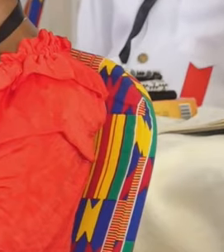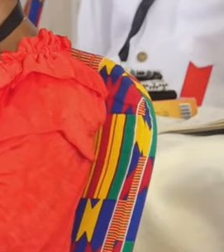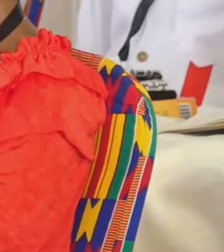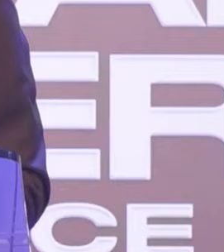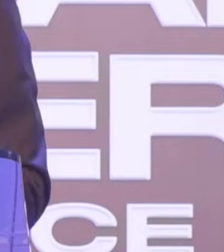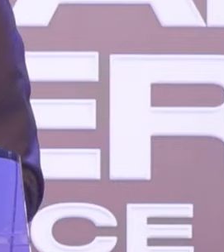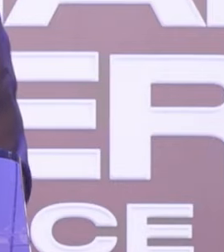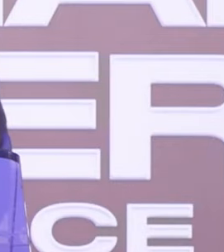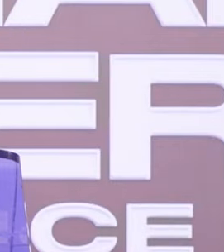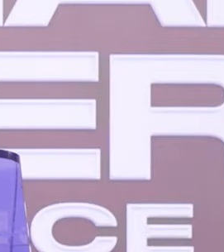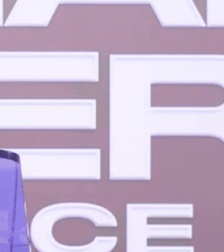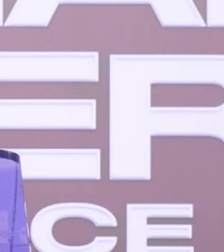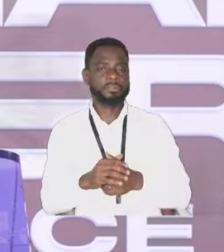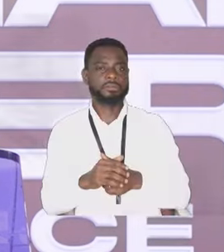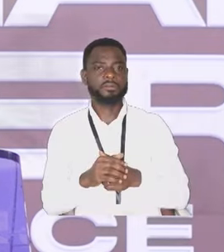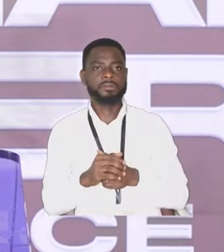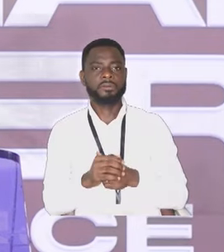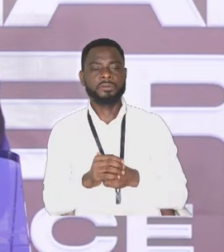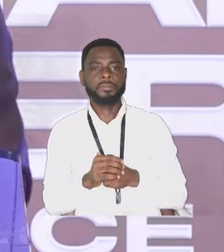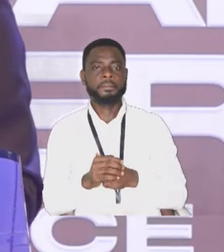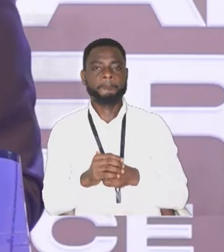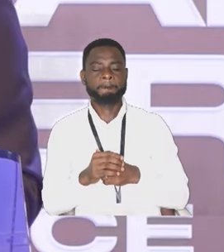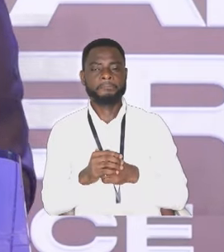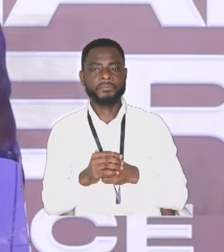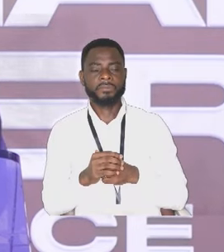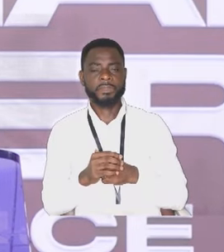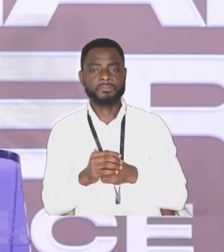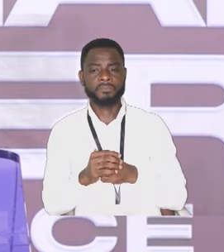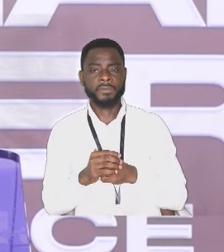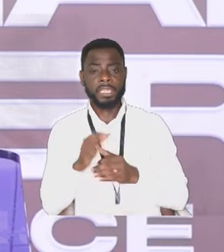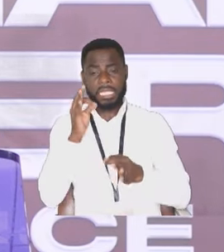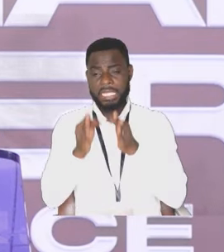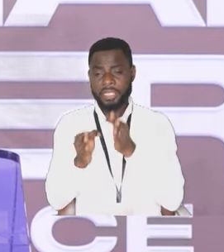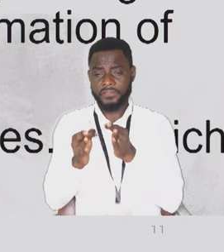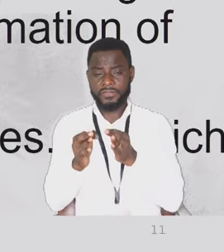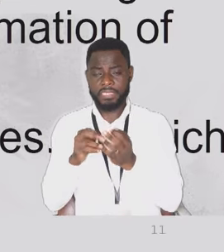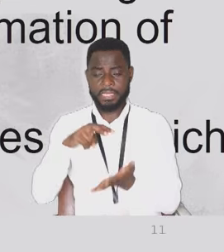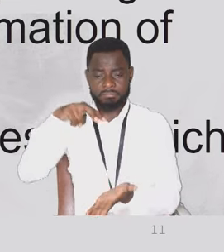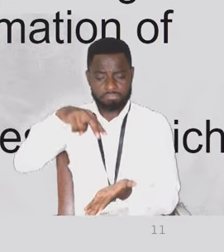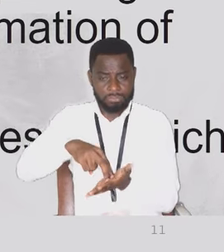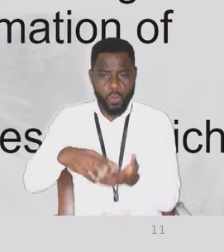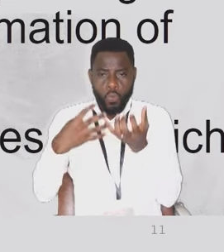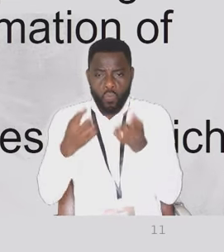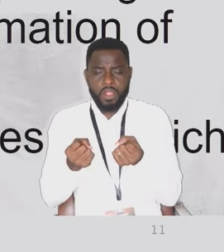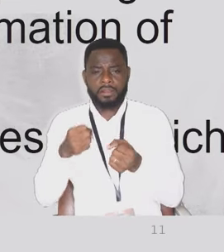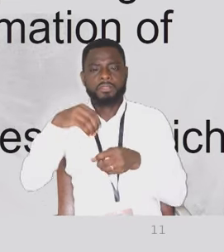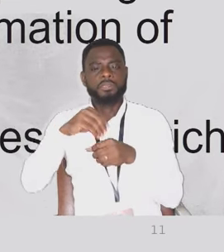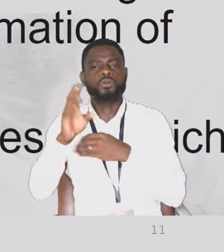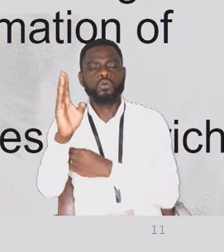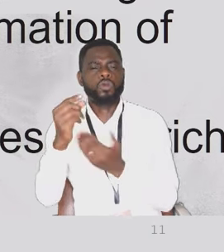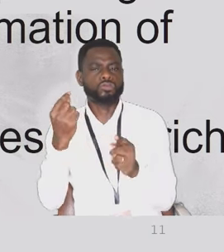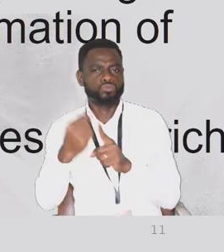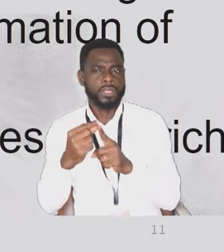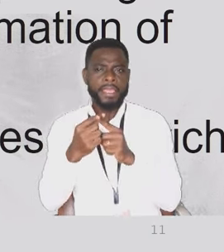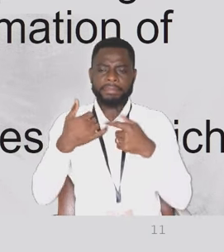Christians can be well positioned to overcome the negative effects of secularization if they are grounded in God's word and keep gazing at